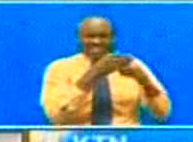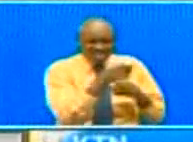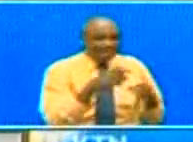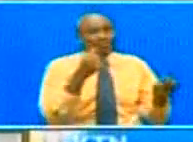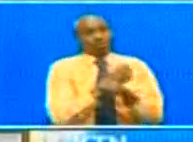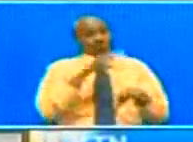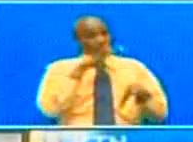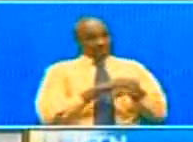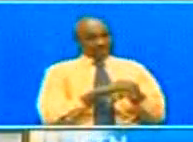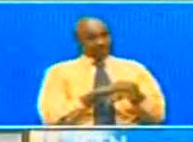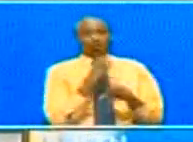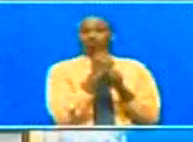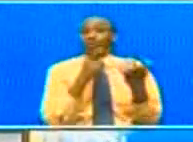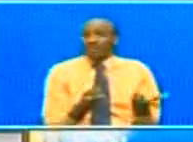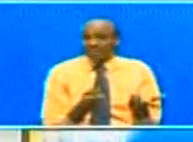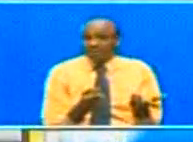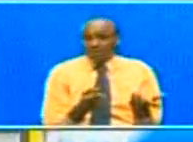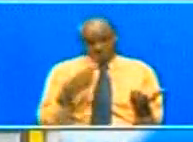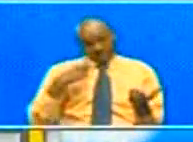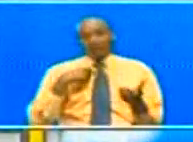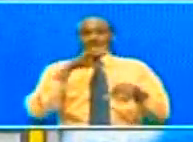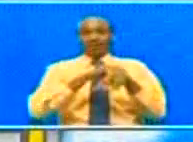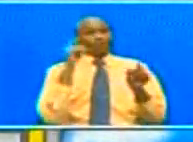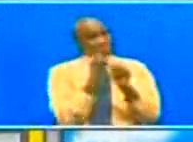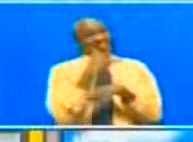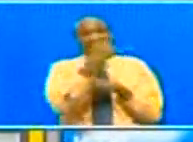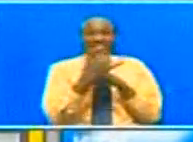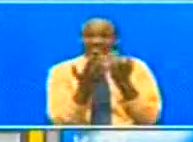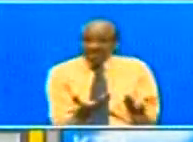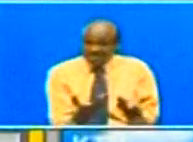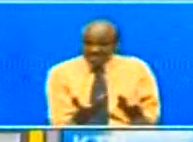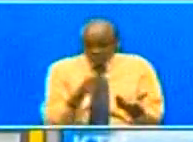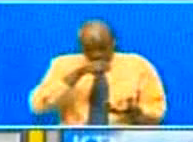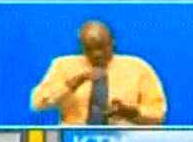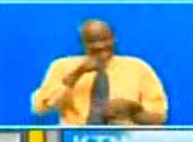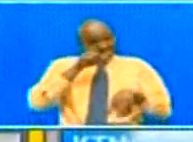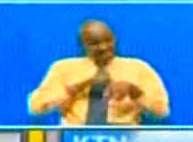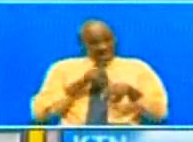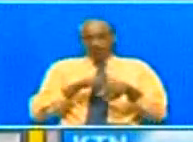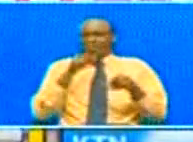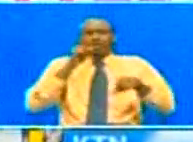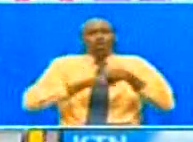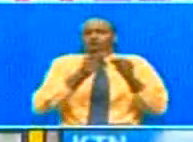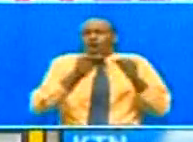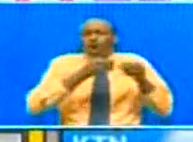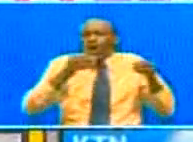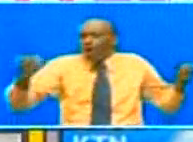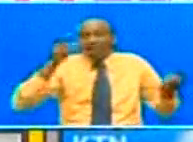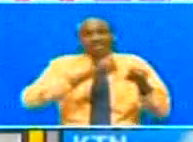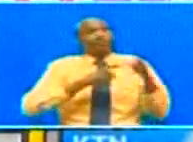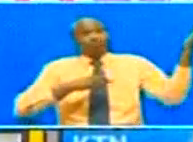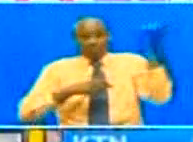around. So it has to be imported. So the period that it's going to take for it to be